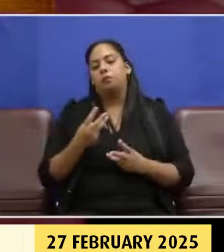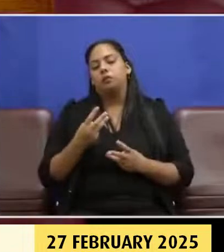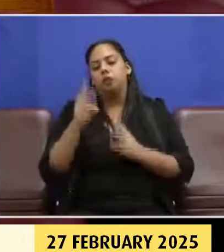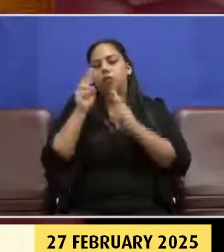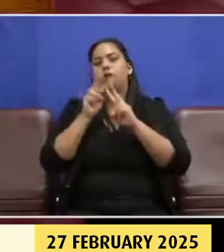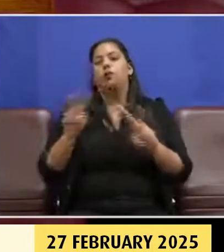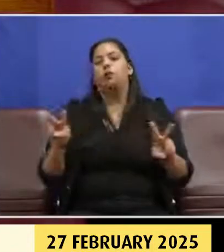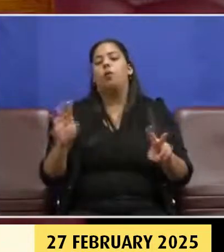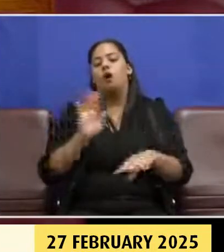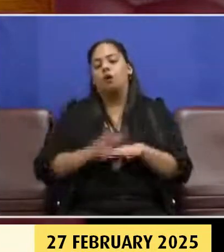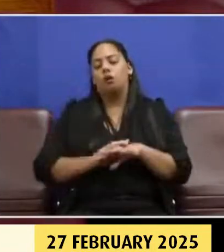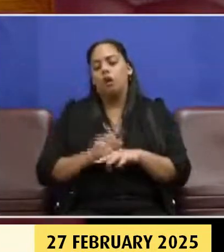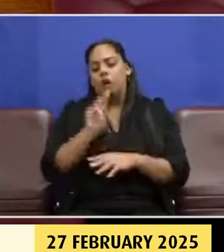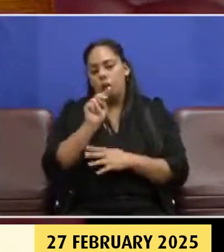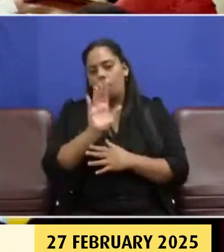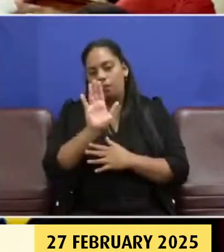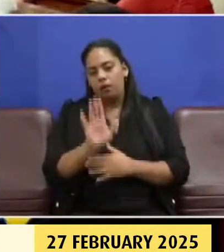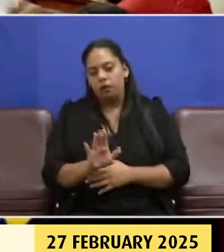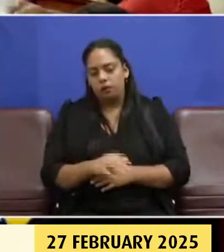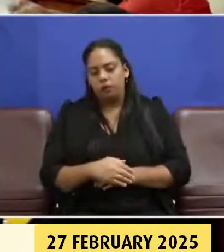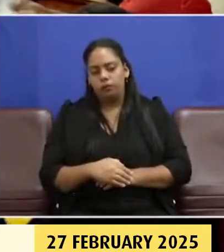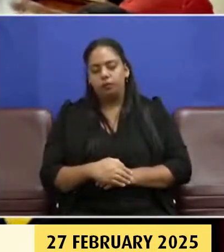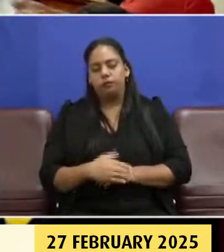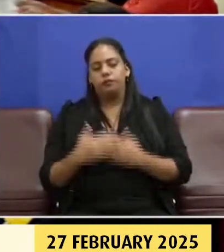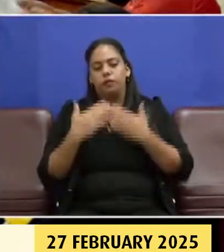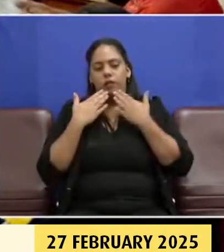Thank you so much. Honorable Lonzi.